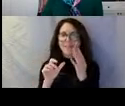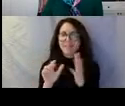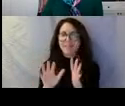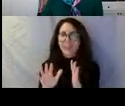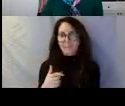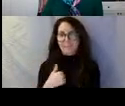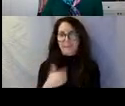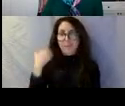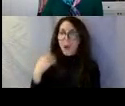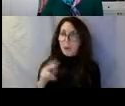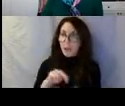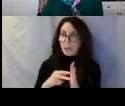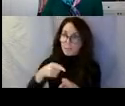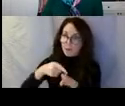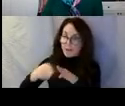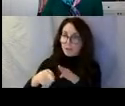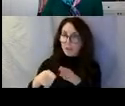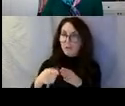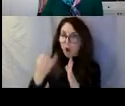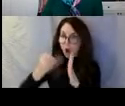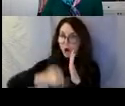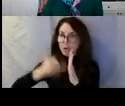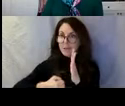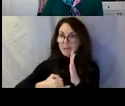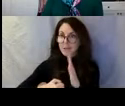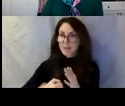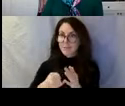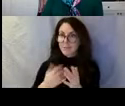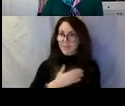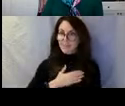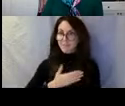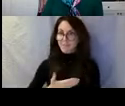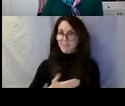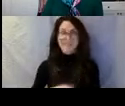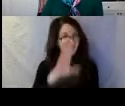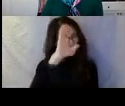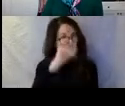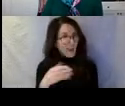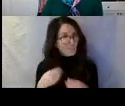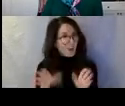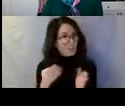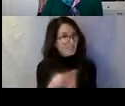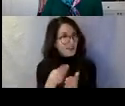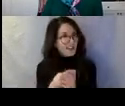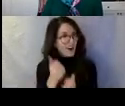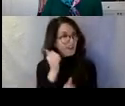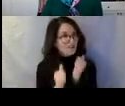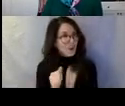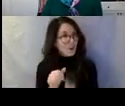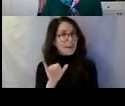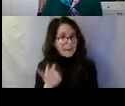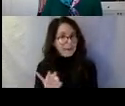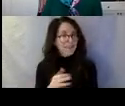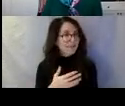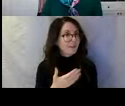know, professionally practicing artists who have told me that they lost money on a show when they put the